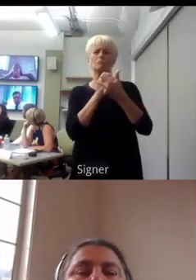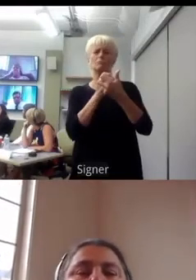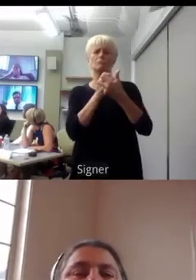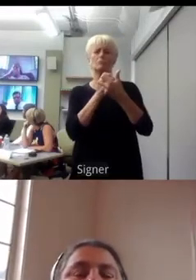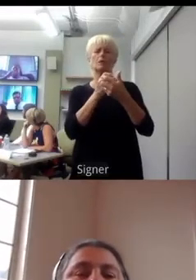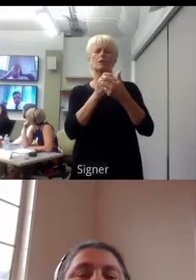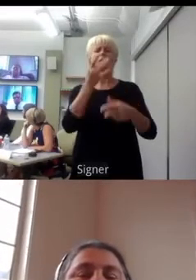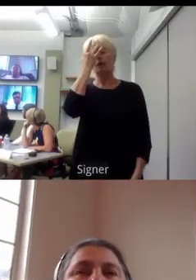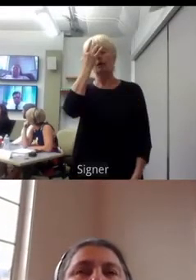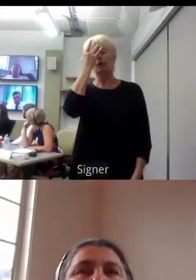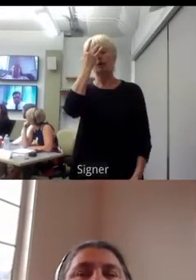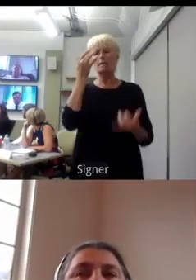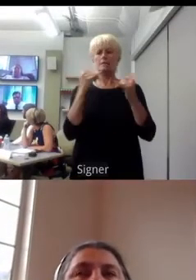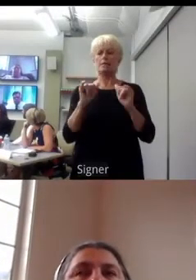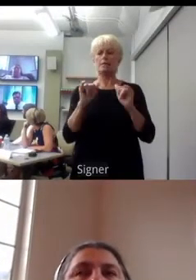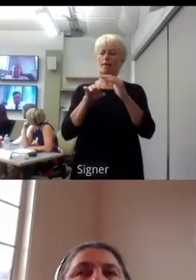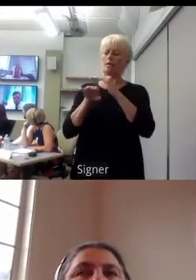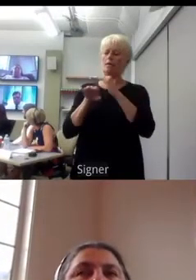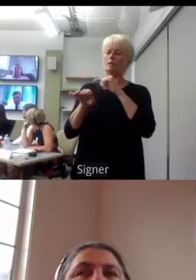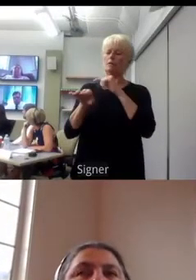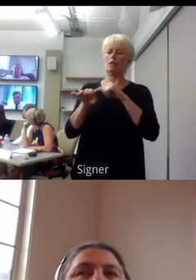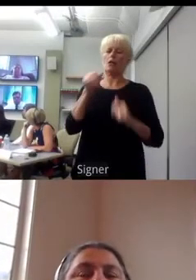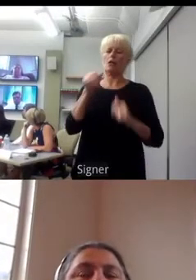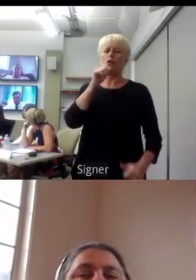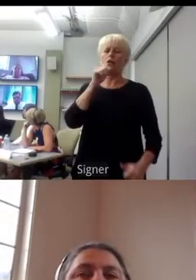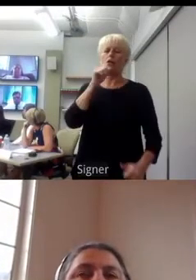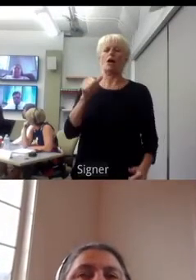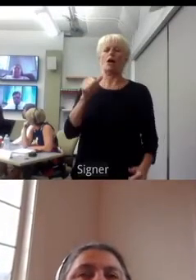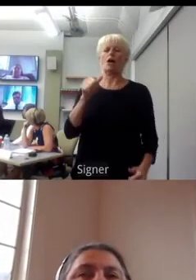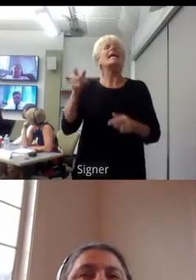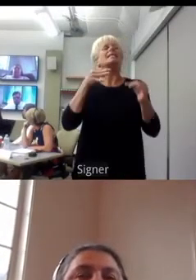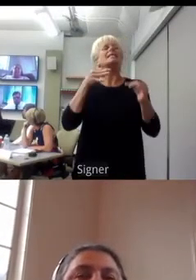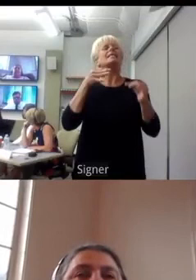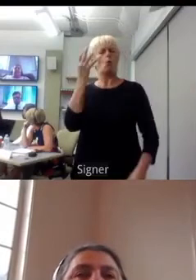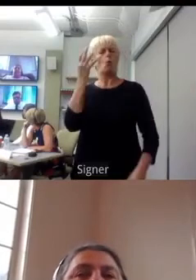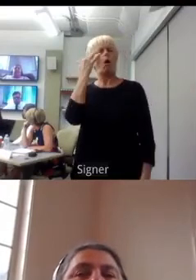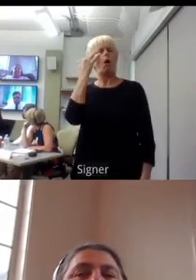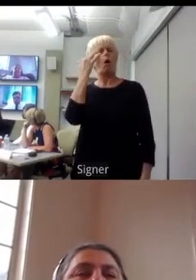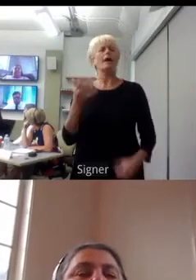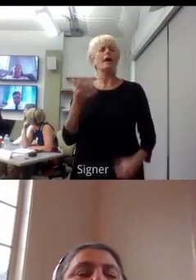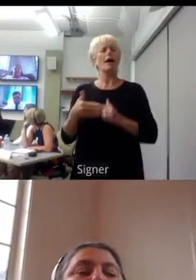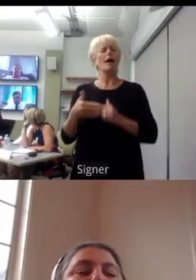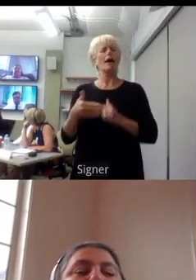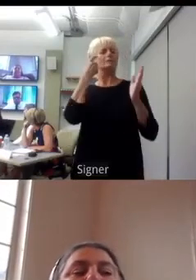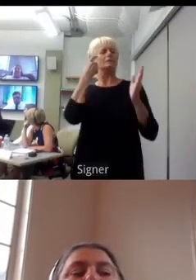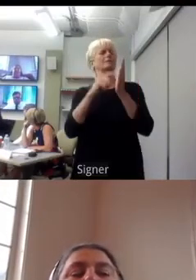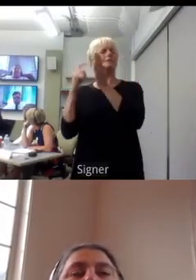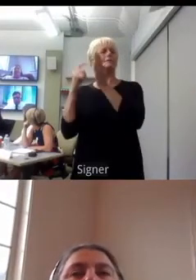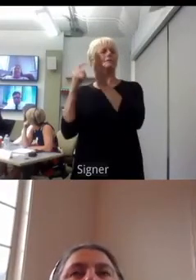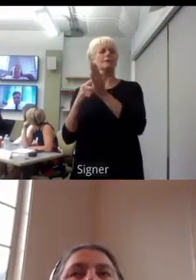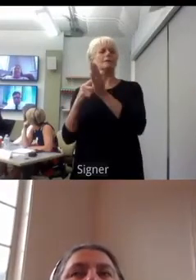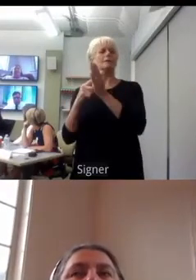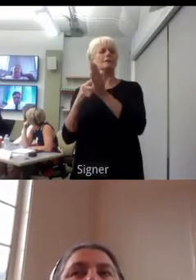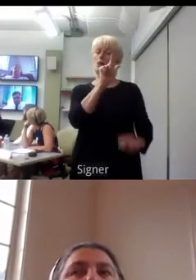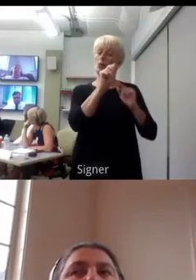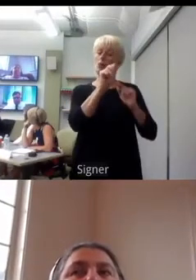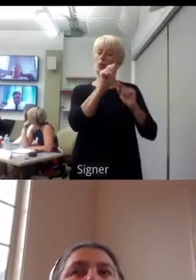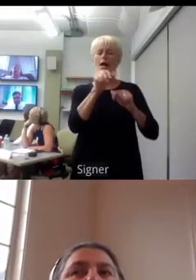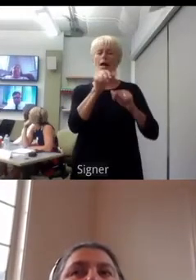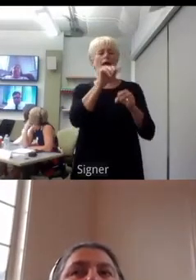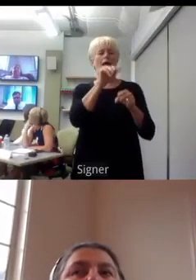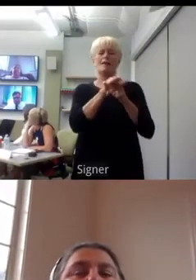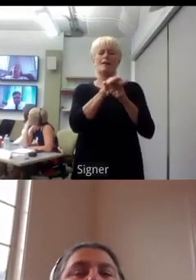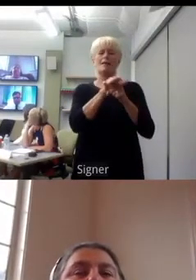of deficiencies in a building that we might find because those laws don't go far enough? Absolutely, but I'm going to start by correcting